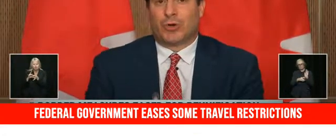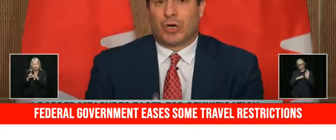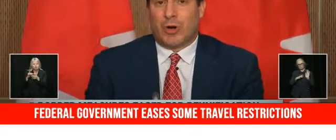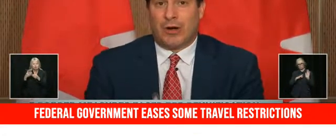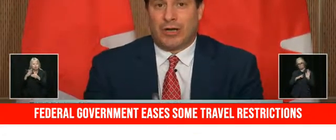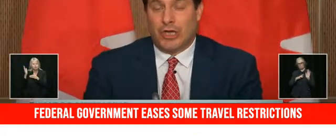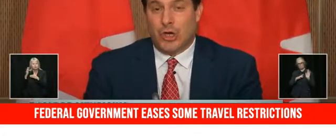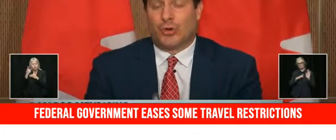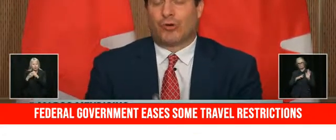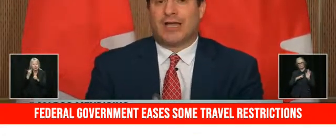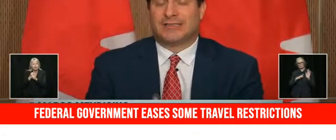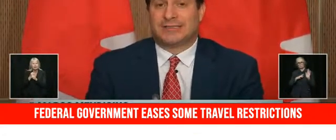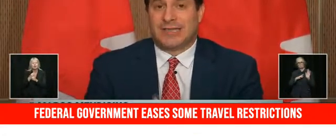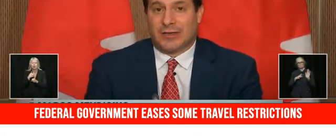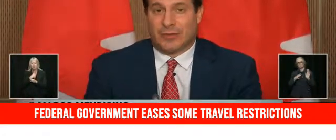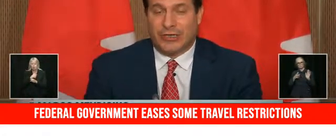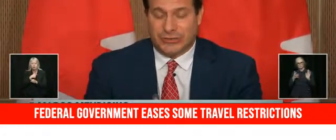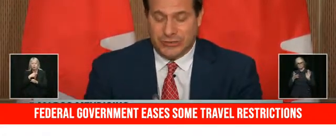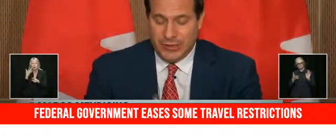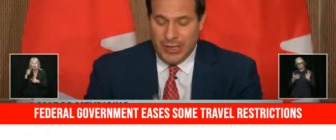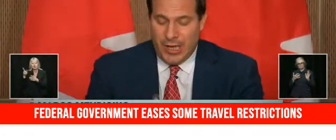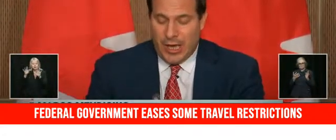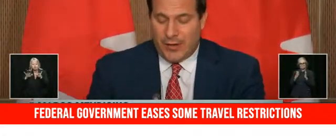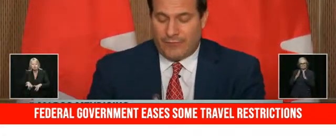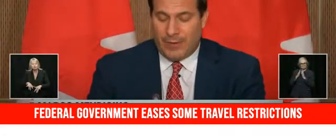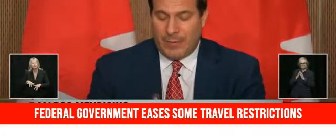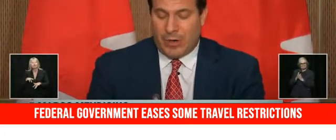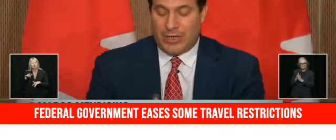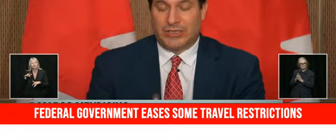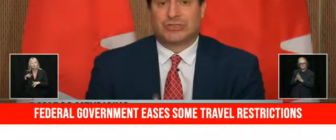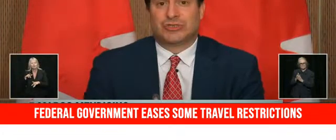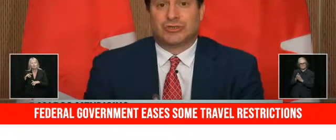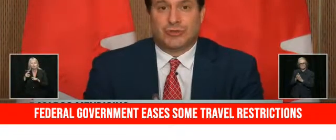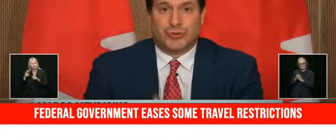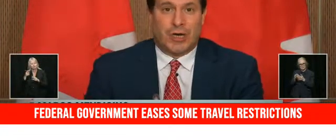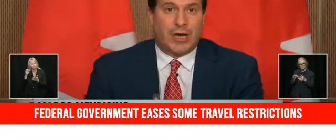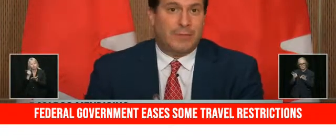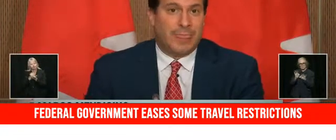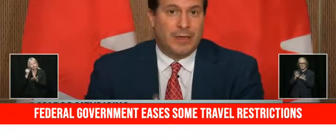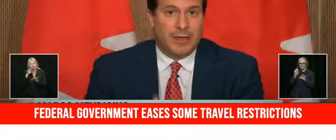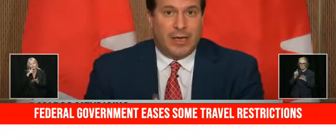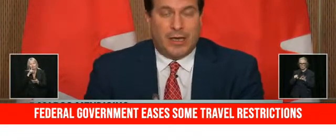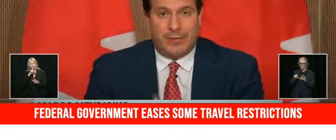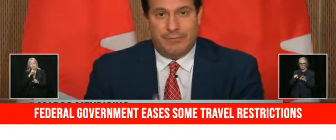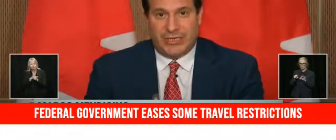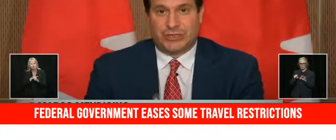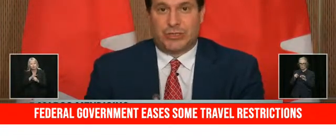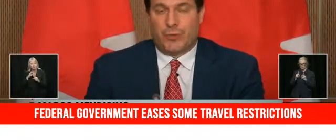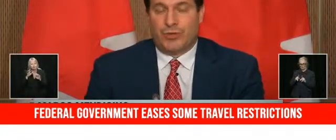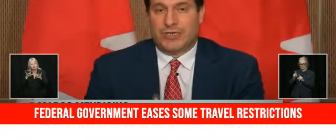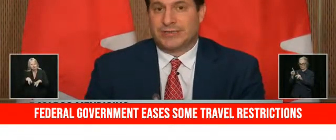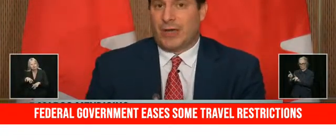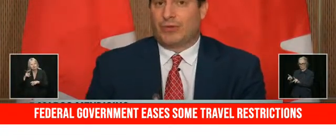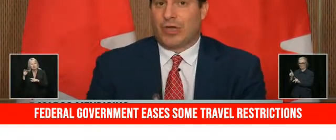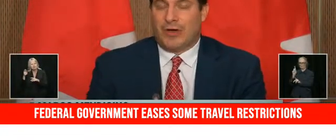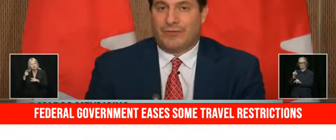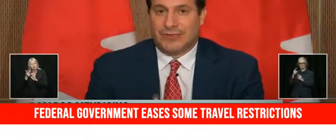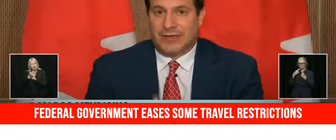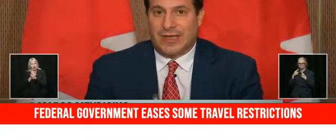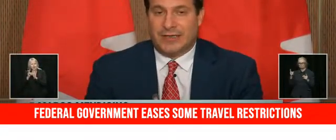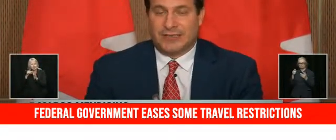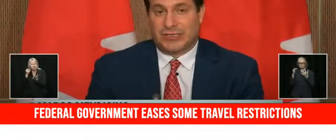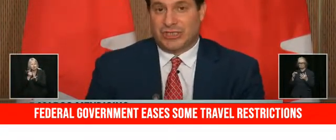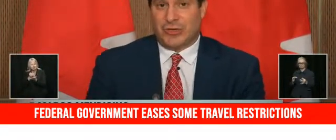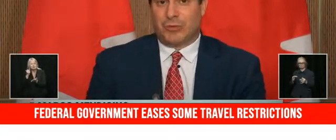year, we are requiring a notarized declaration from the parties to make sure that we can say with